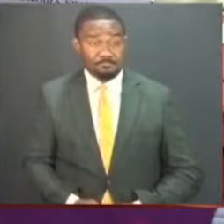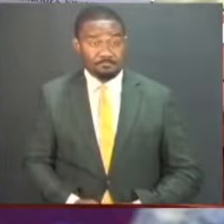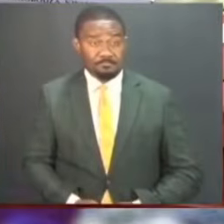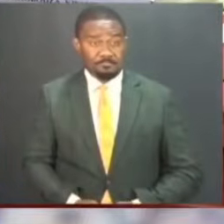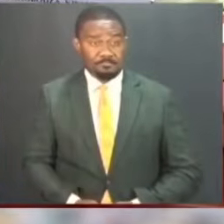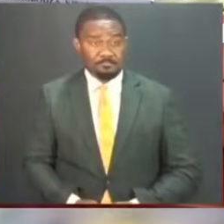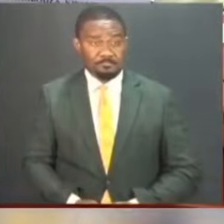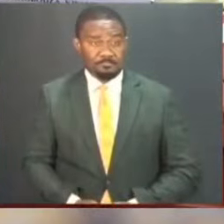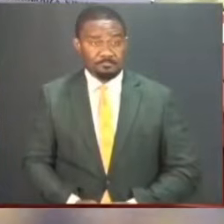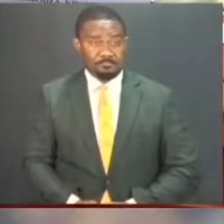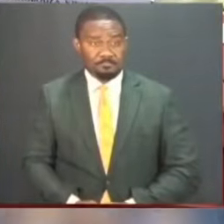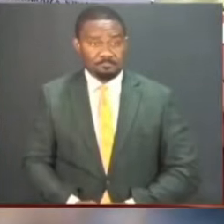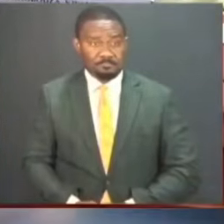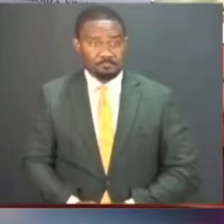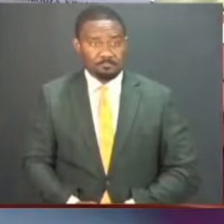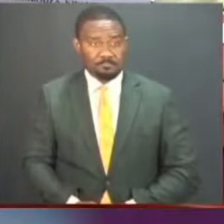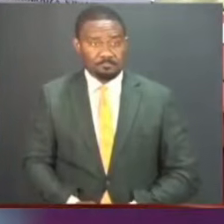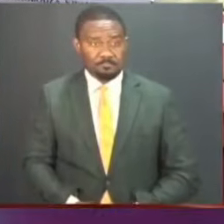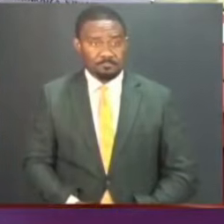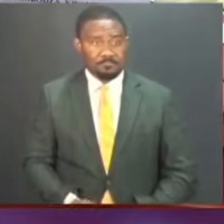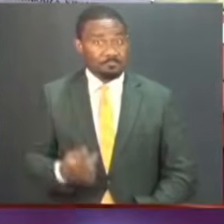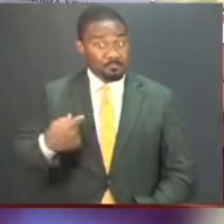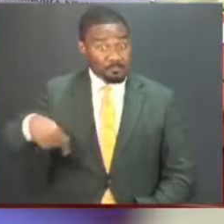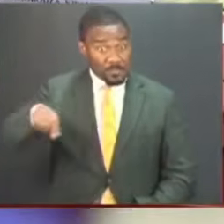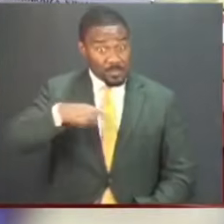we want to take it tomorrow.